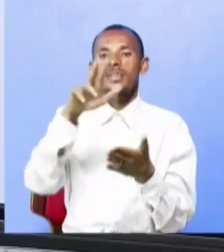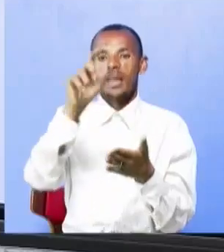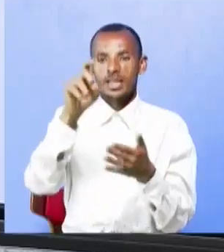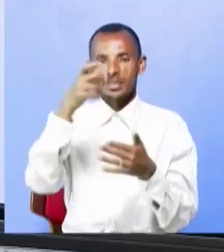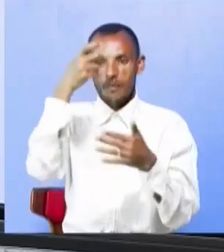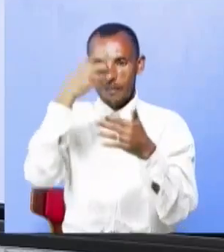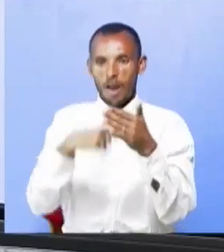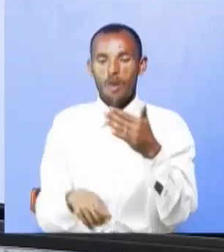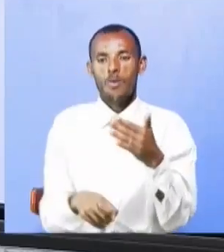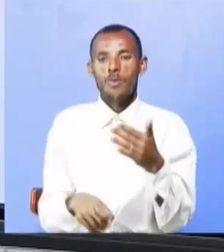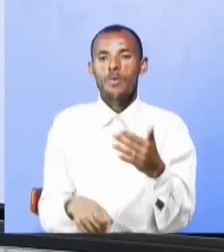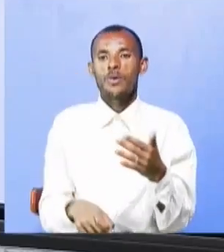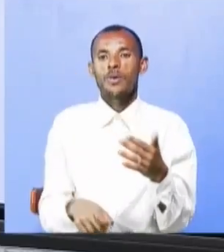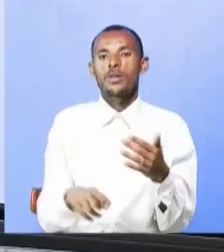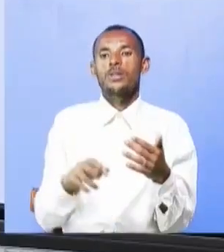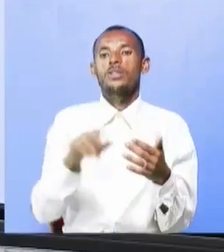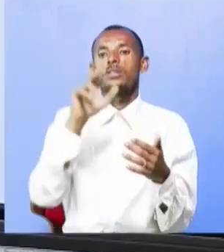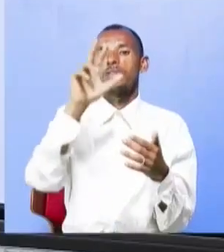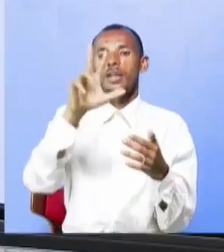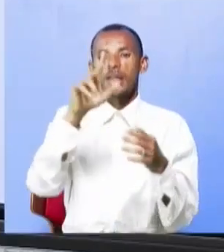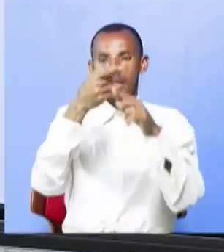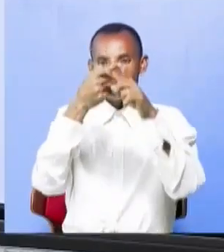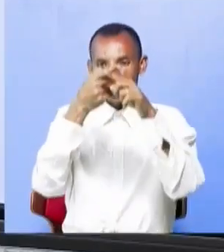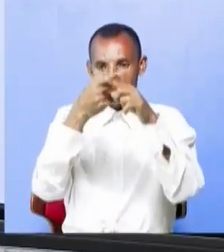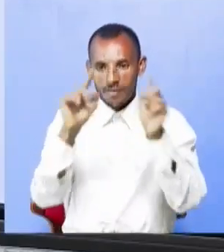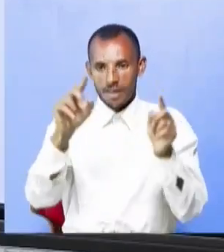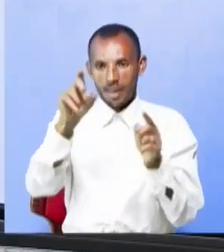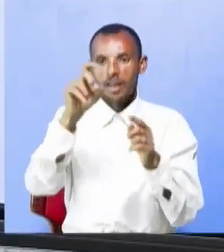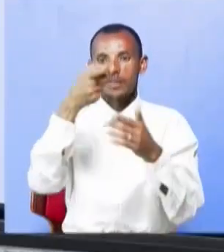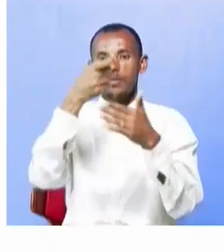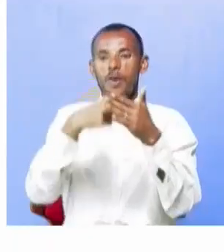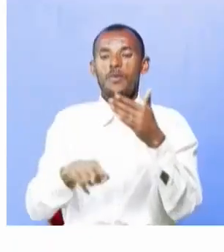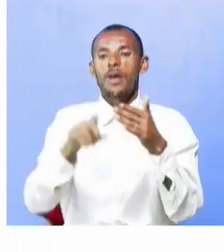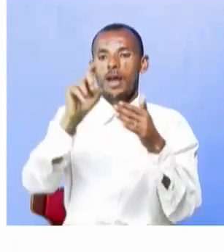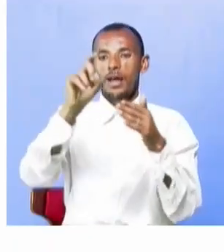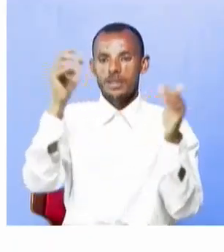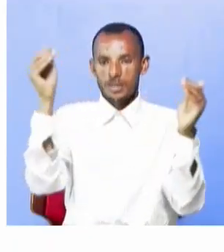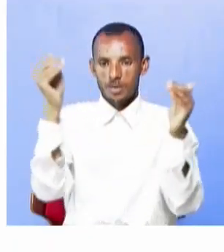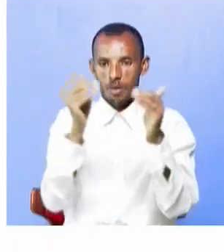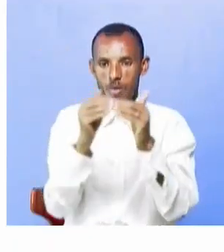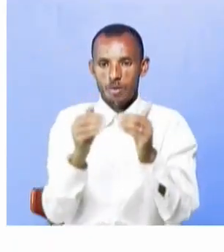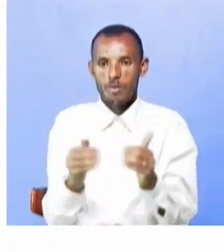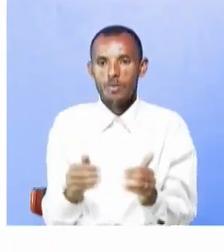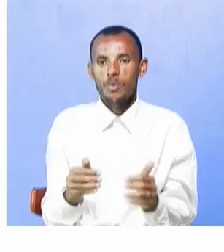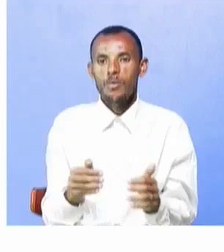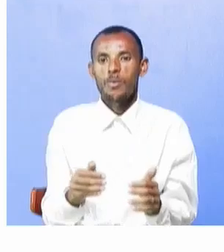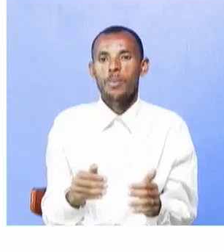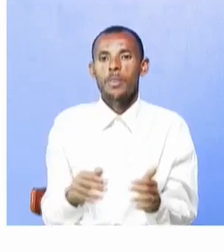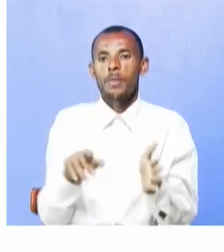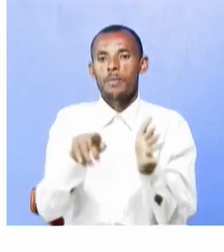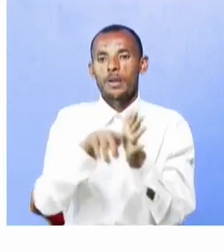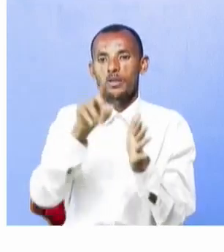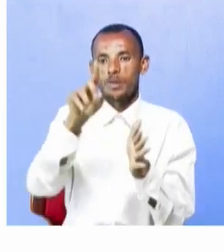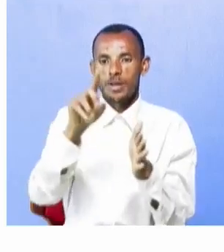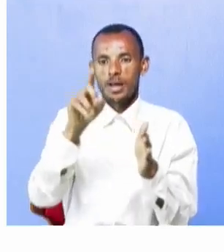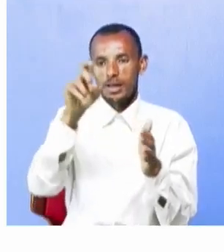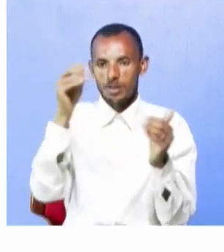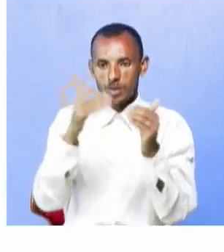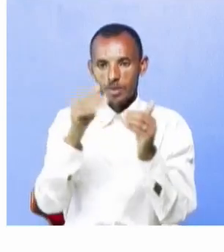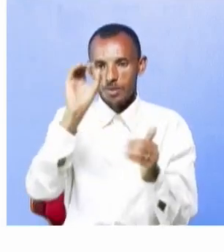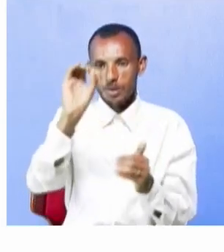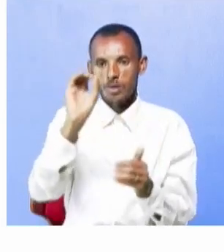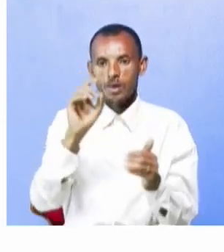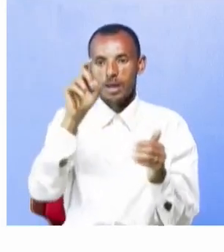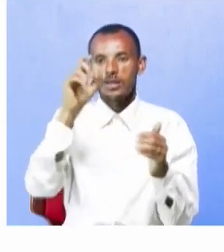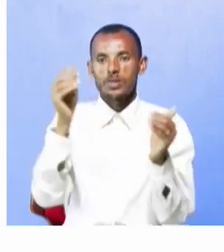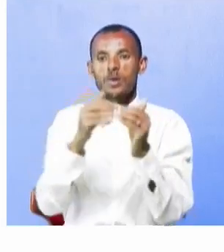values. You need to take 3 different x values. X is equals to minus 1, x is equals to